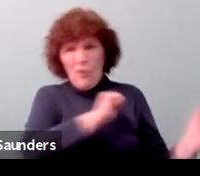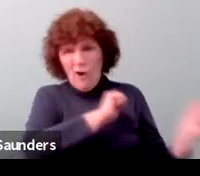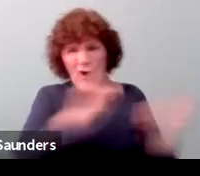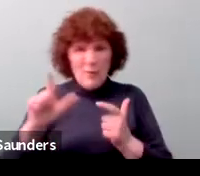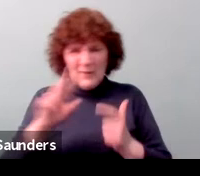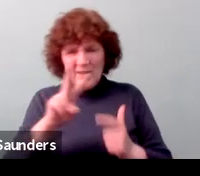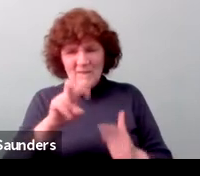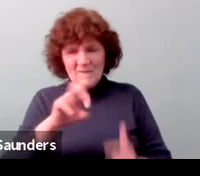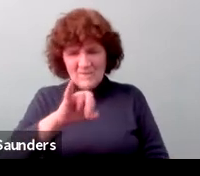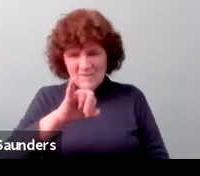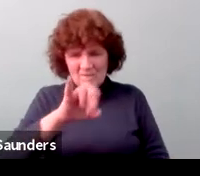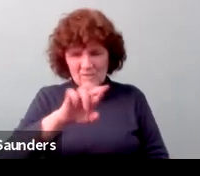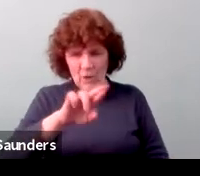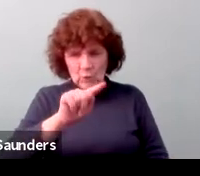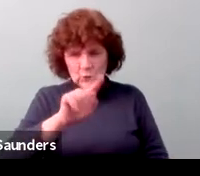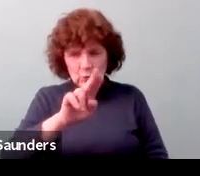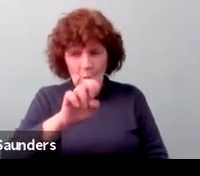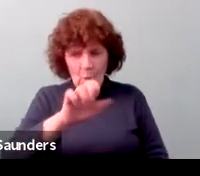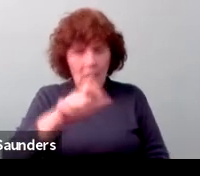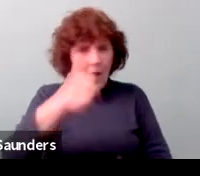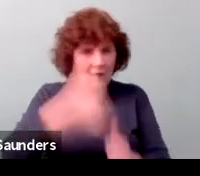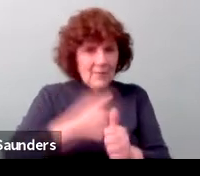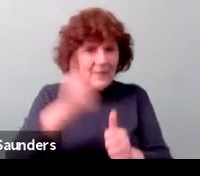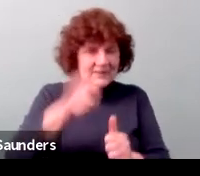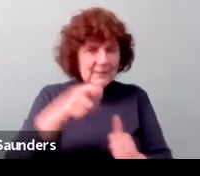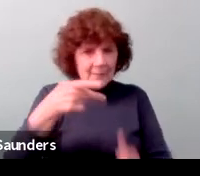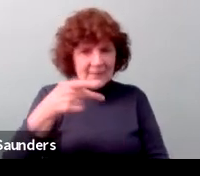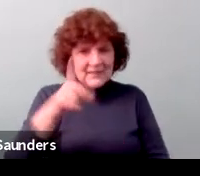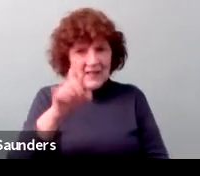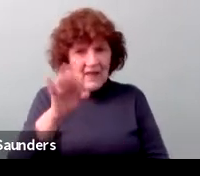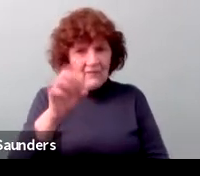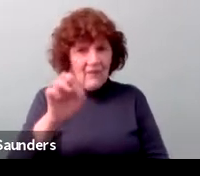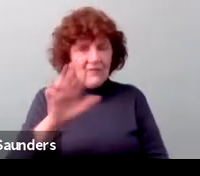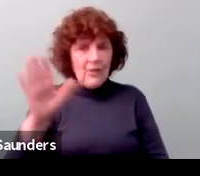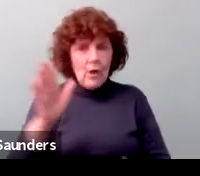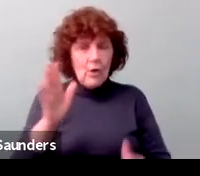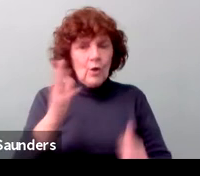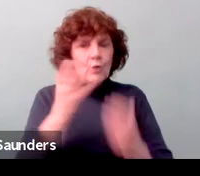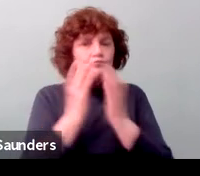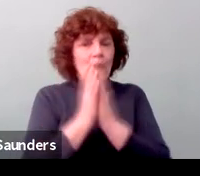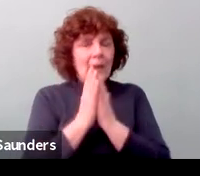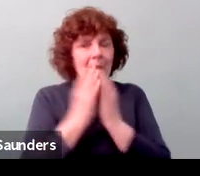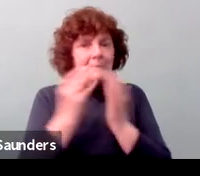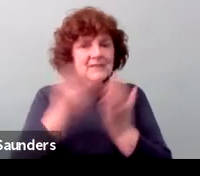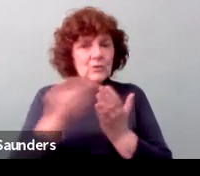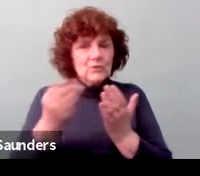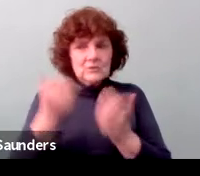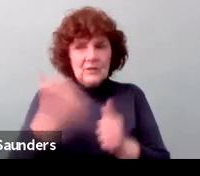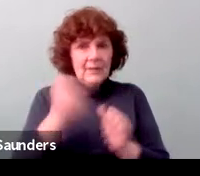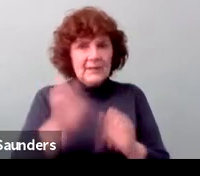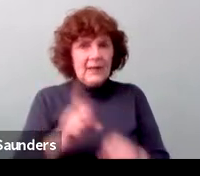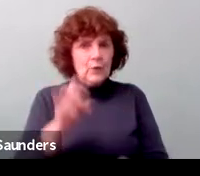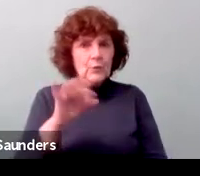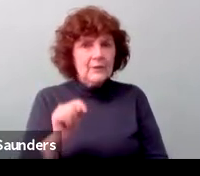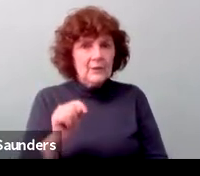suddenly needed a PDF of their praying materials, all of a sudden, everybody's doing it. So what we need to do